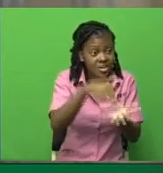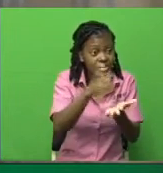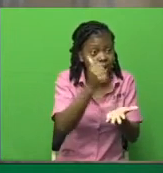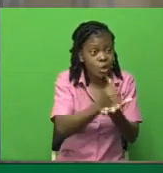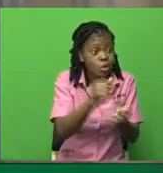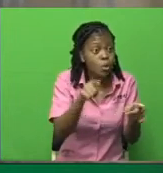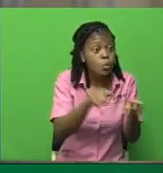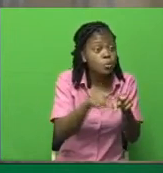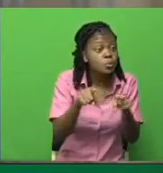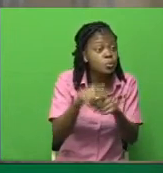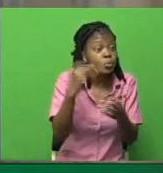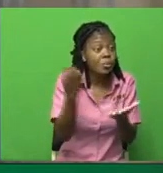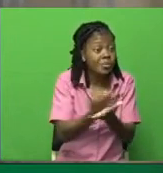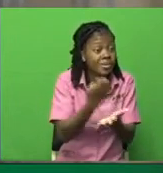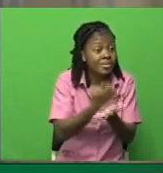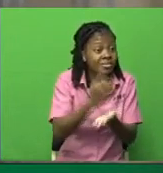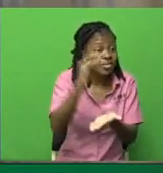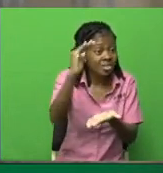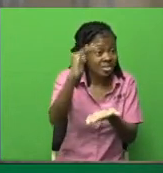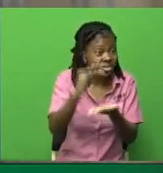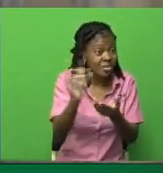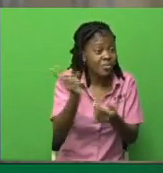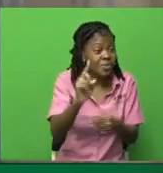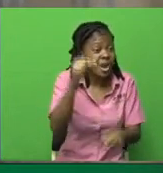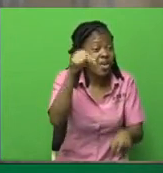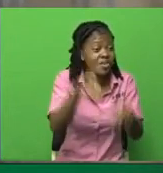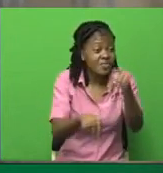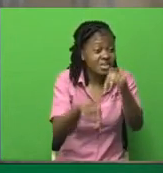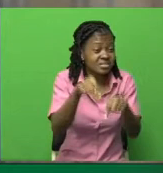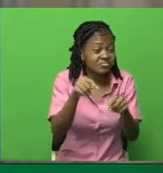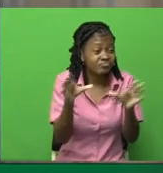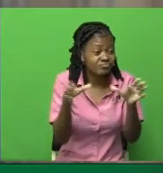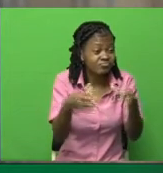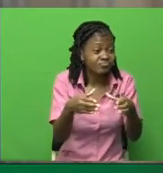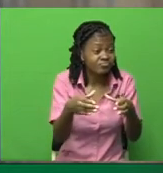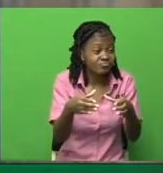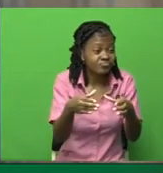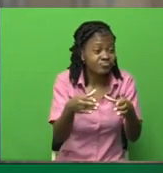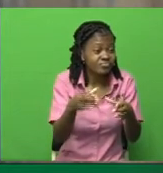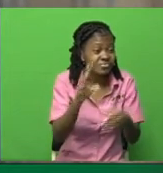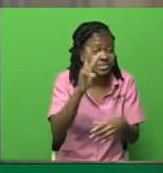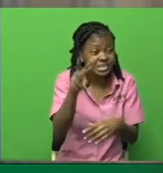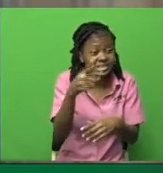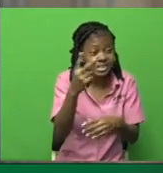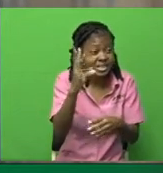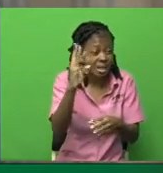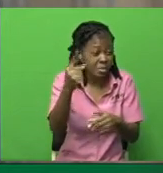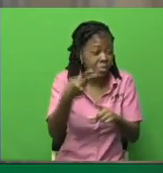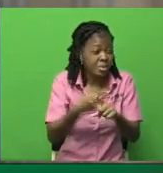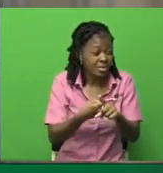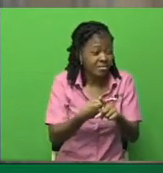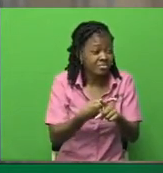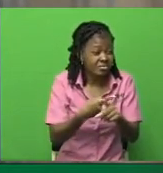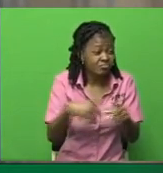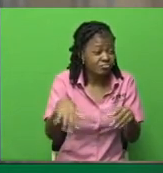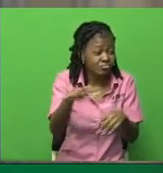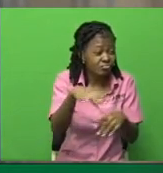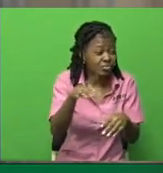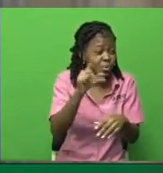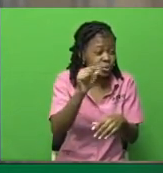contractions in the energy sector in the second quarter second likelihood of another year of contraction in